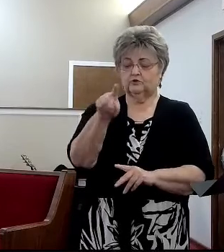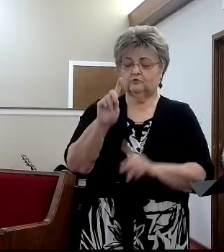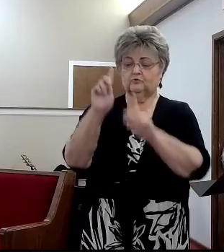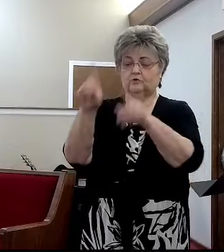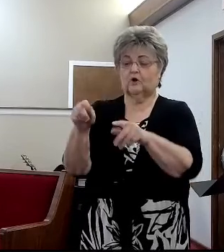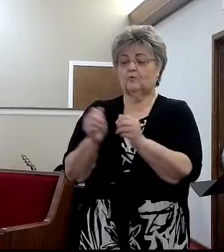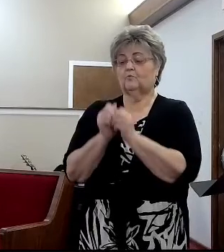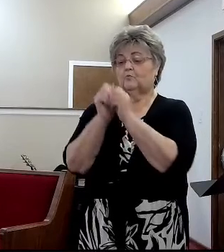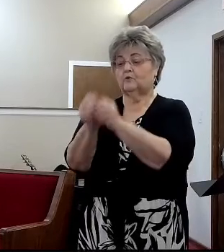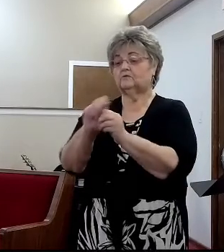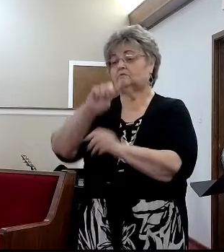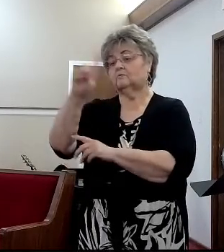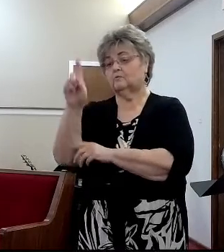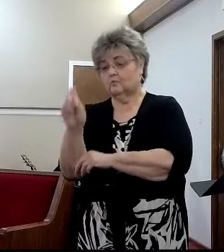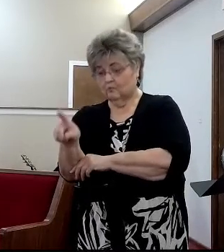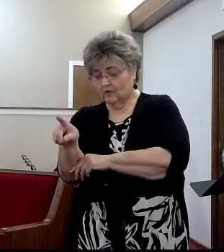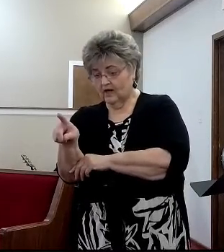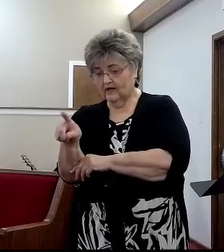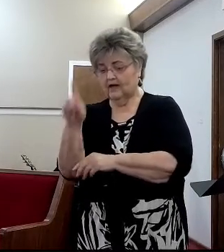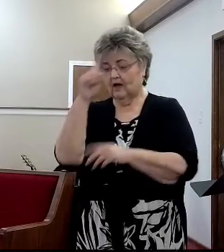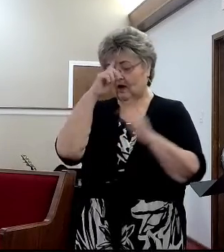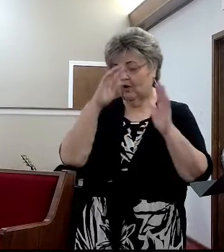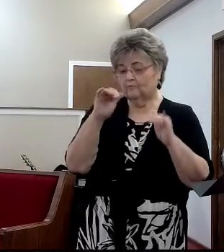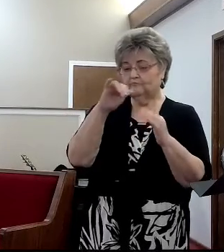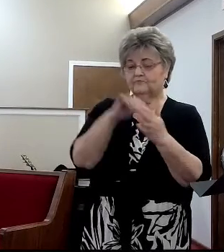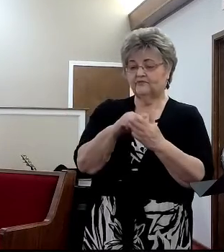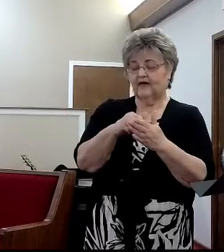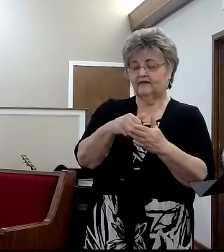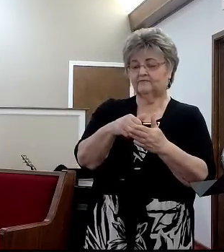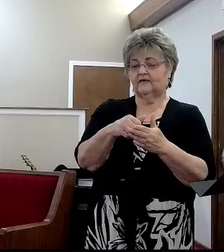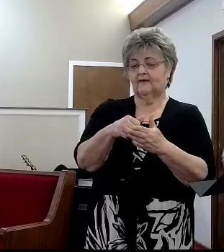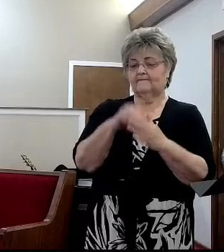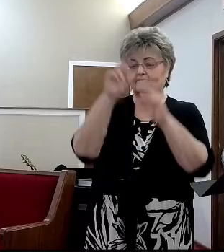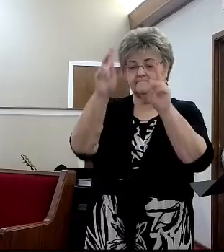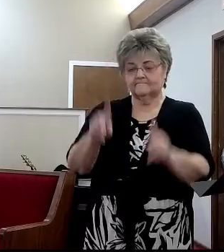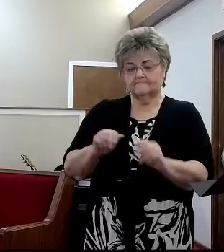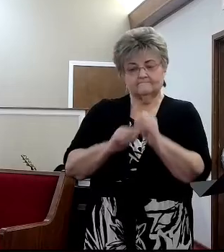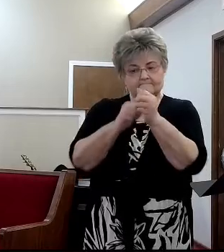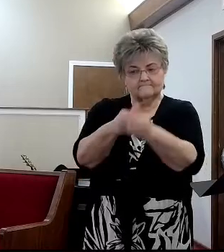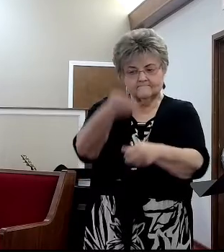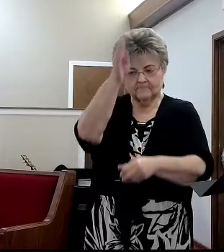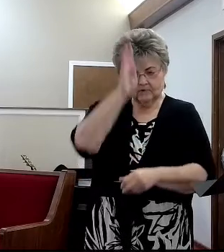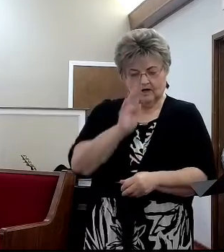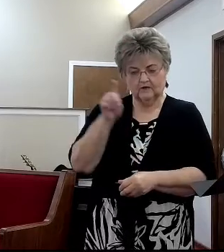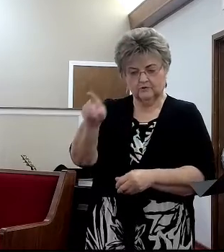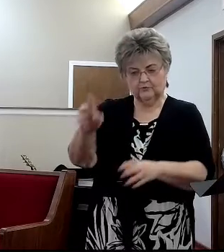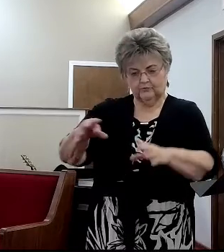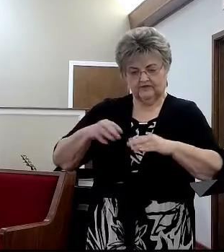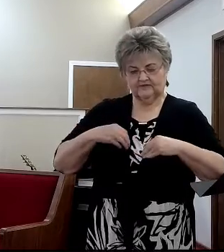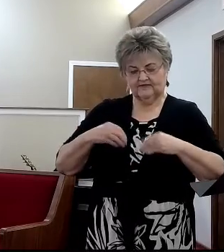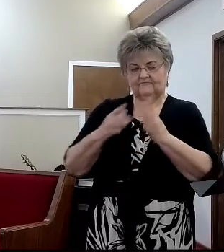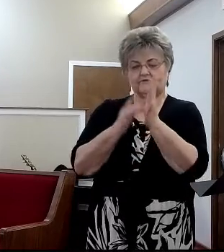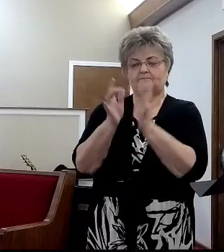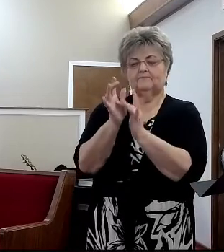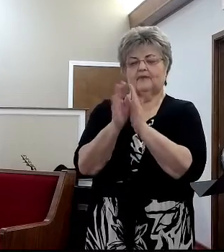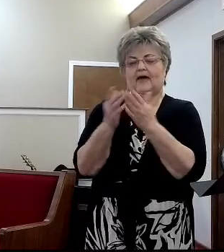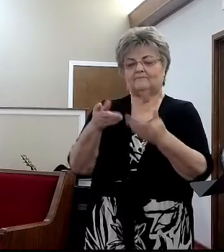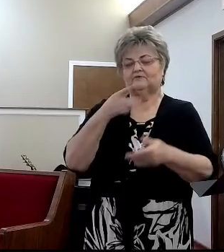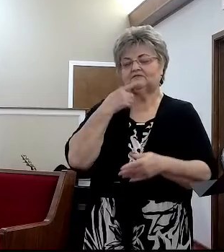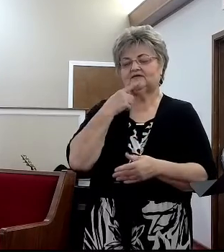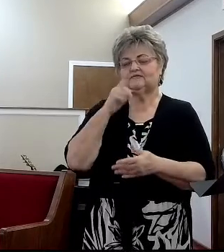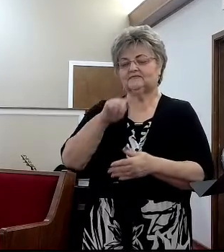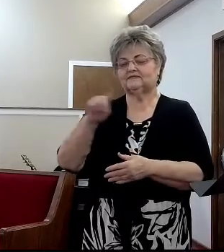right? Hopefully it is a godly person so that you're receiving what the Bible says and they're able to steer you in that